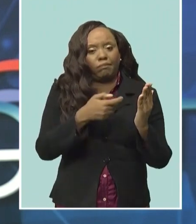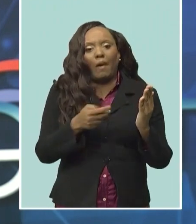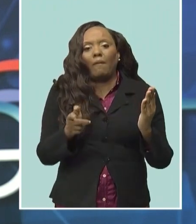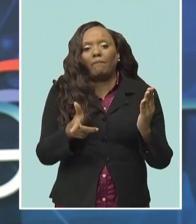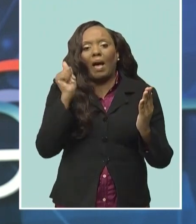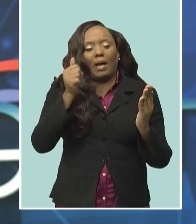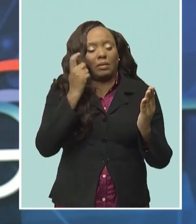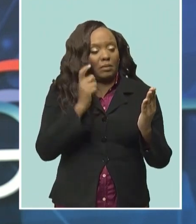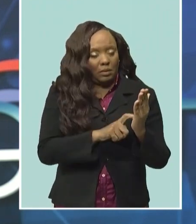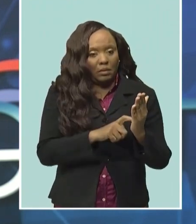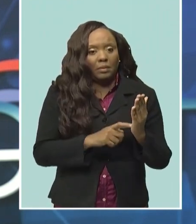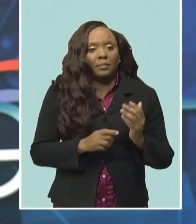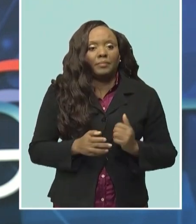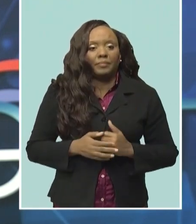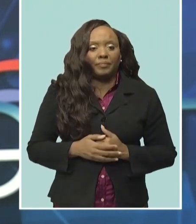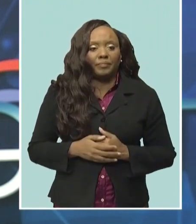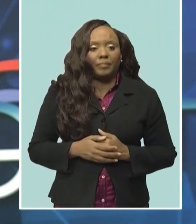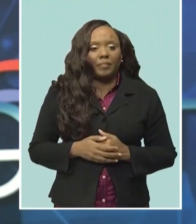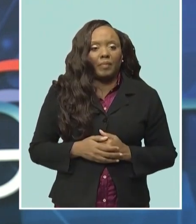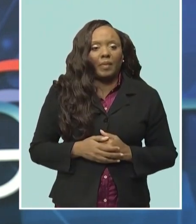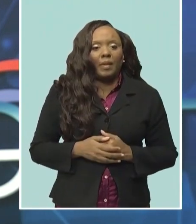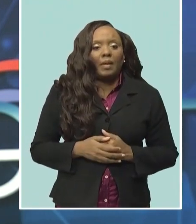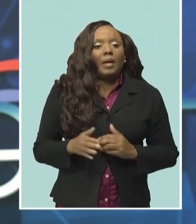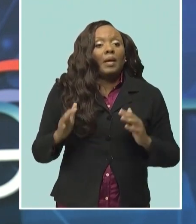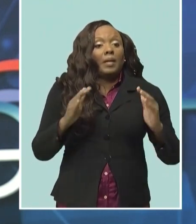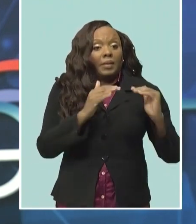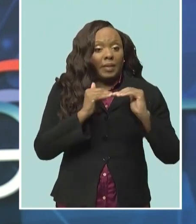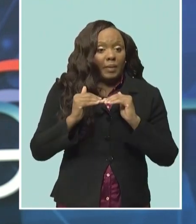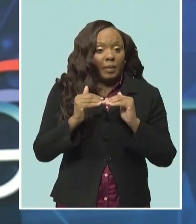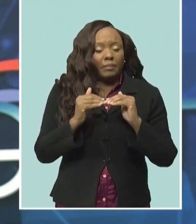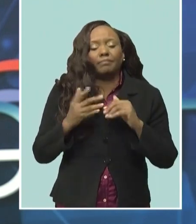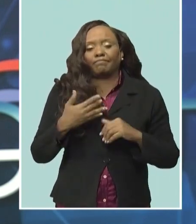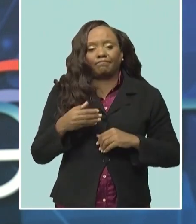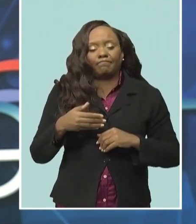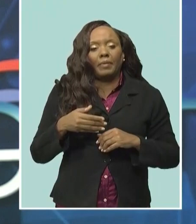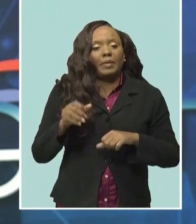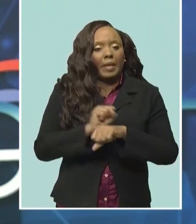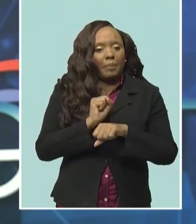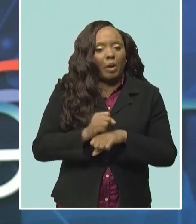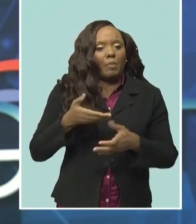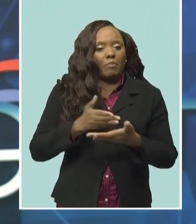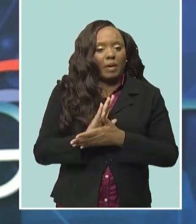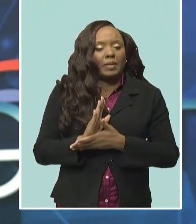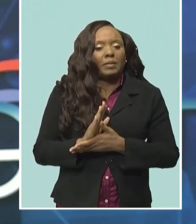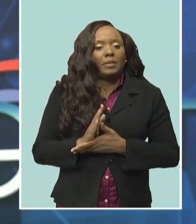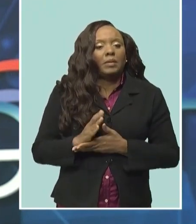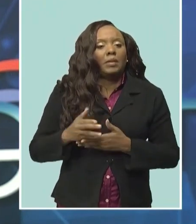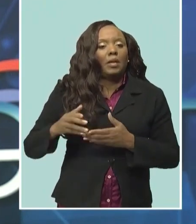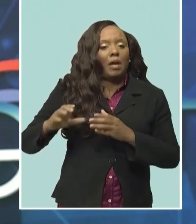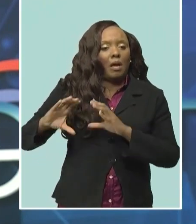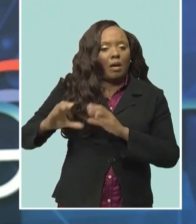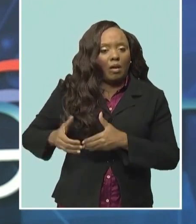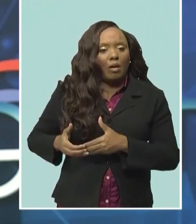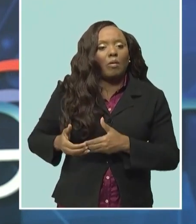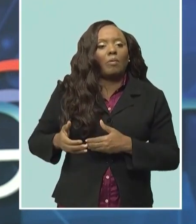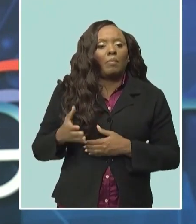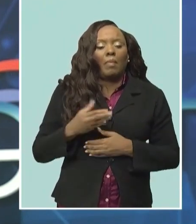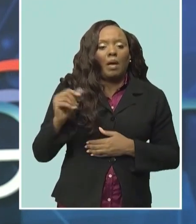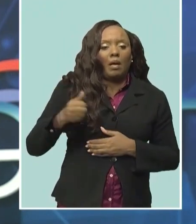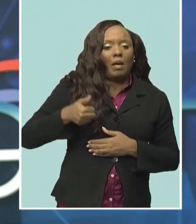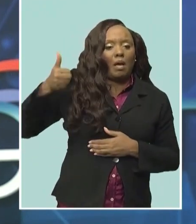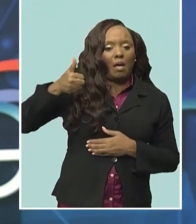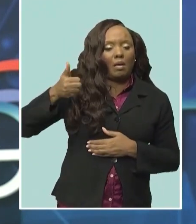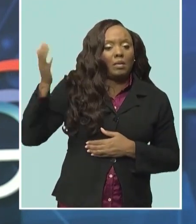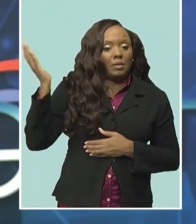of set rules, and their absence remains the one regret of former chairman, retired Justice Christopher Blackman. He was speaking